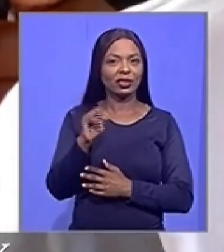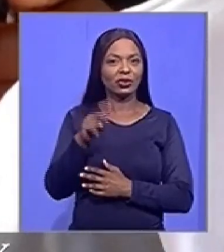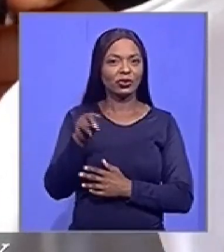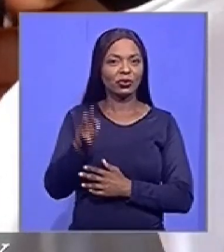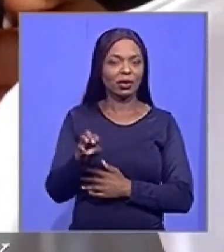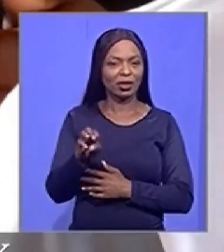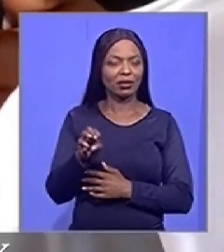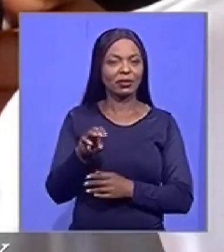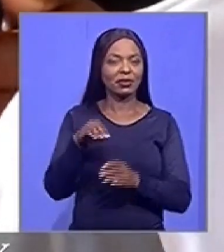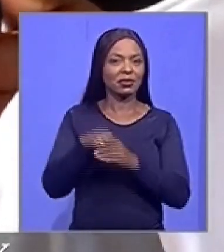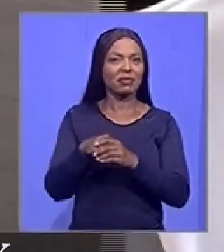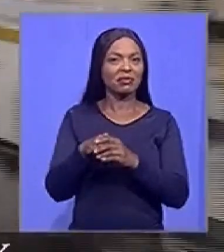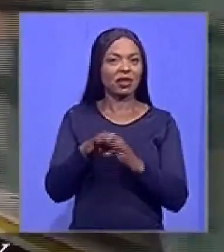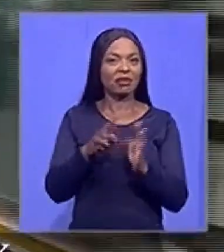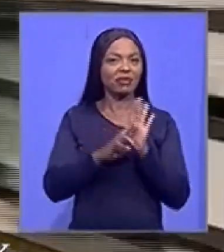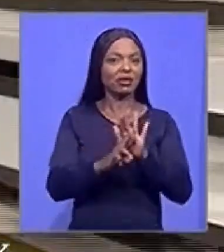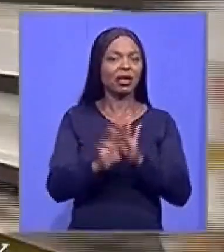tlang.